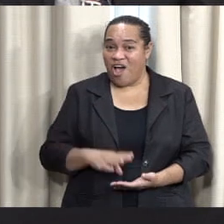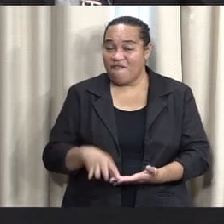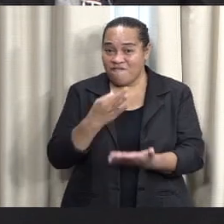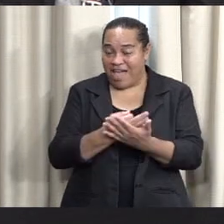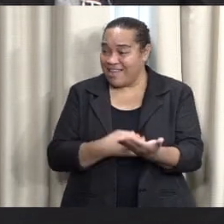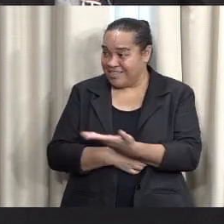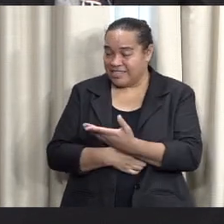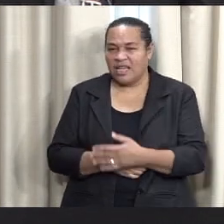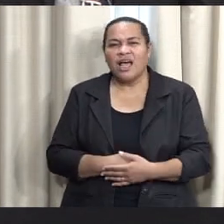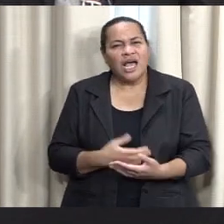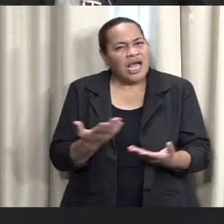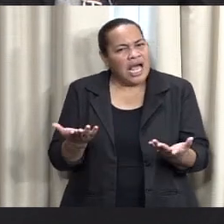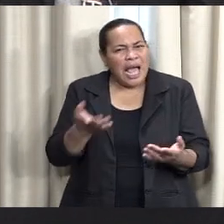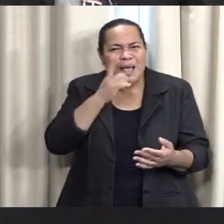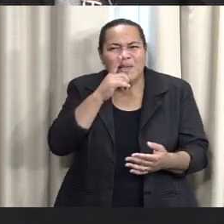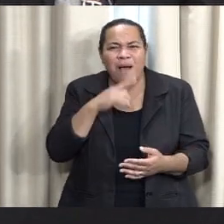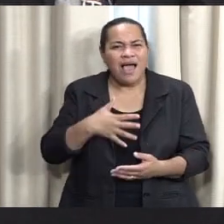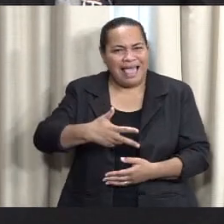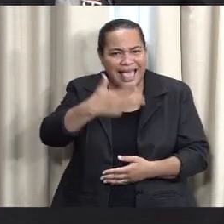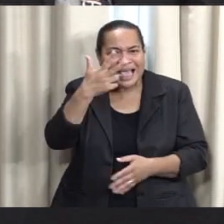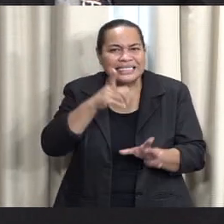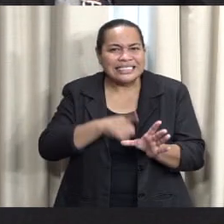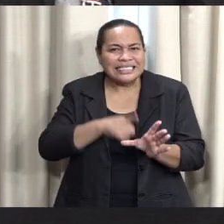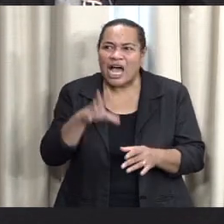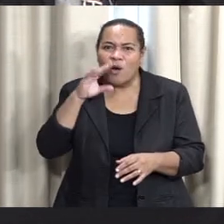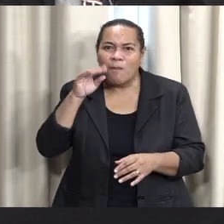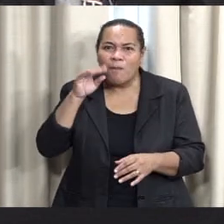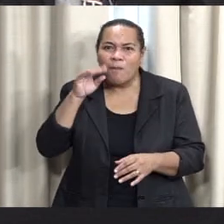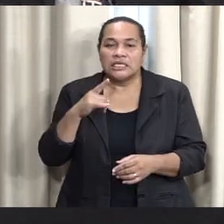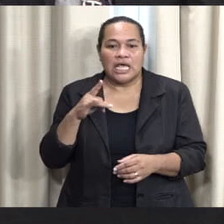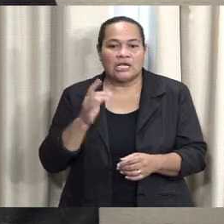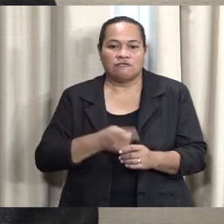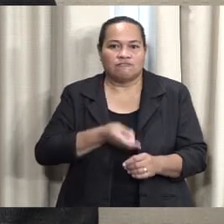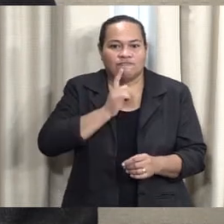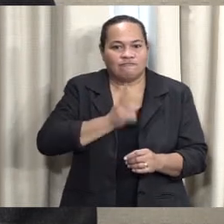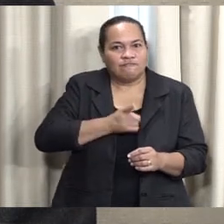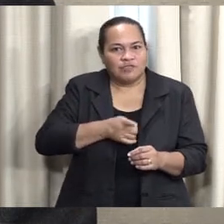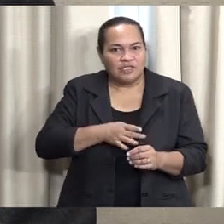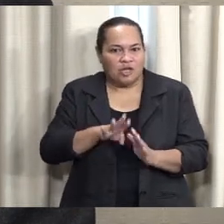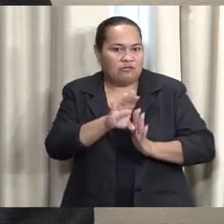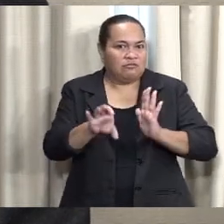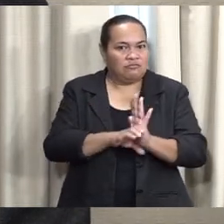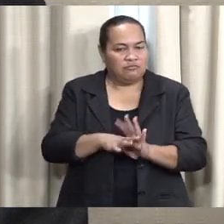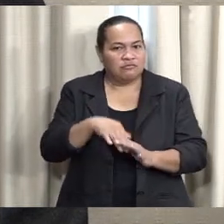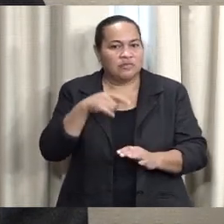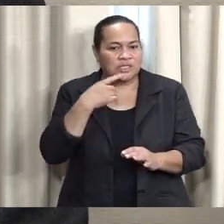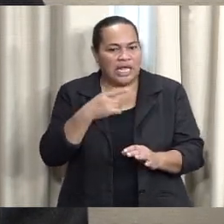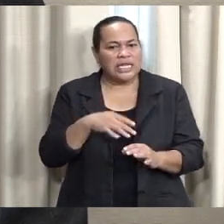people who, for 8 years, instituted many reforms within the education